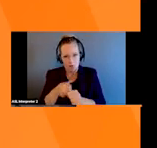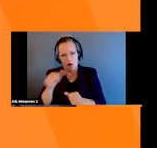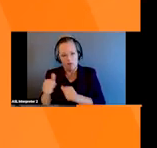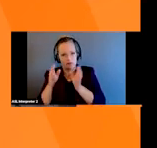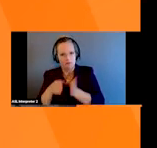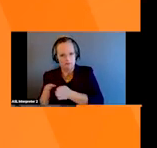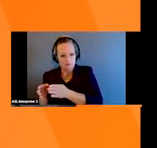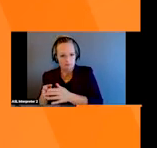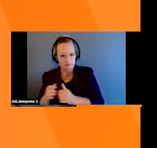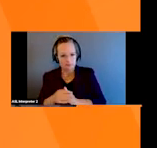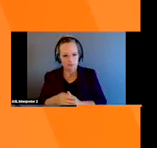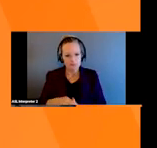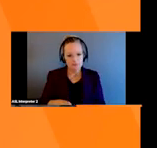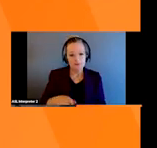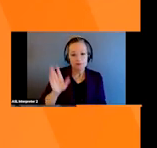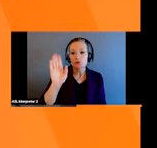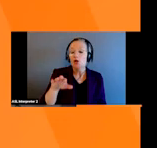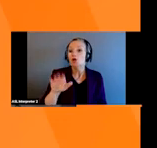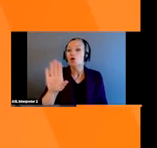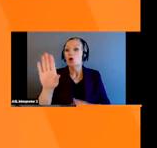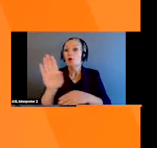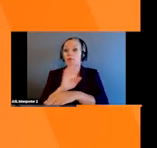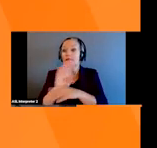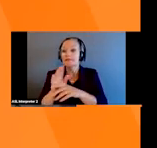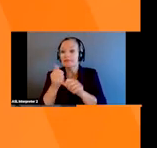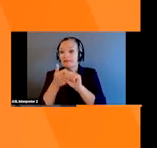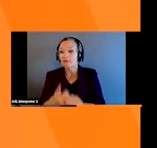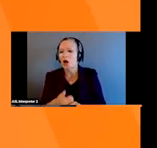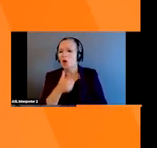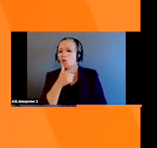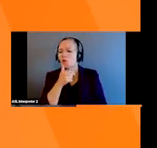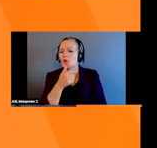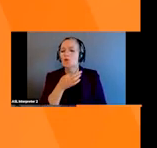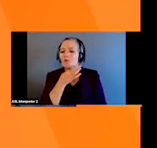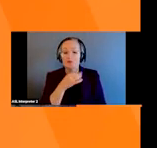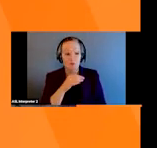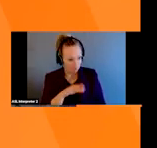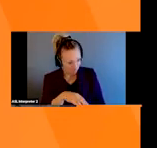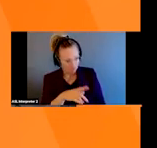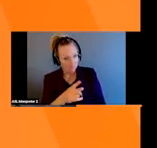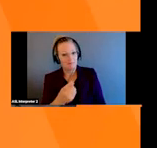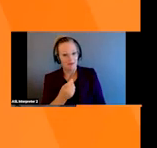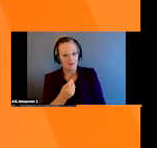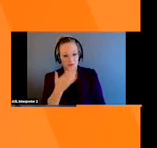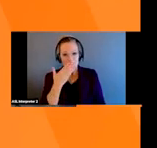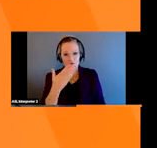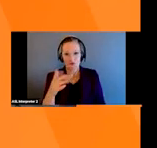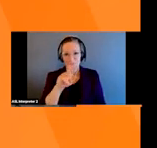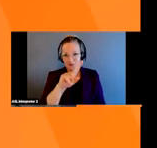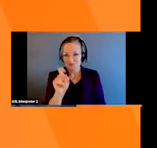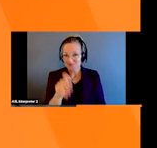Who does my business follow? That's a great question. That is a great question.